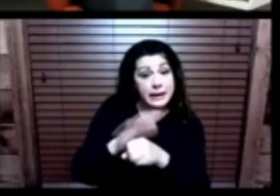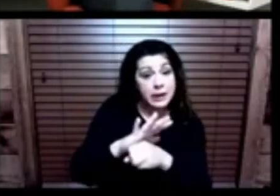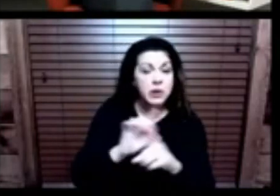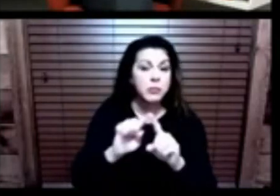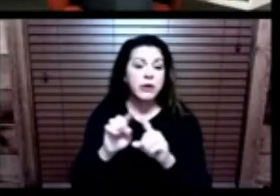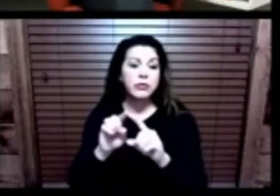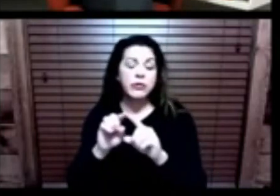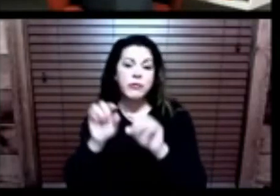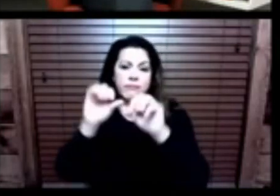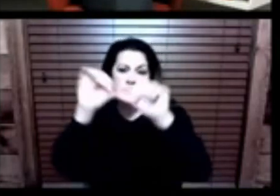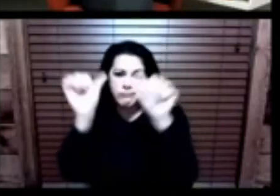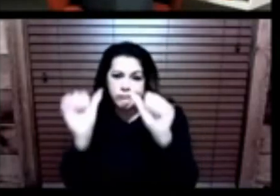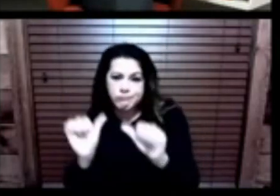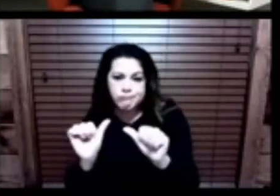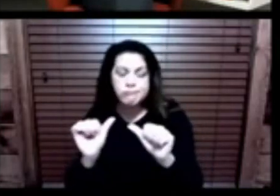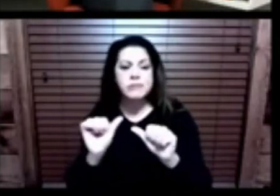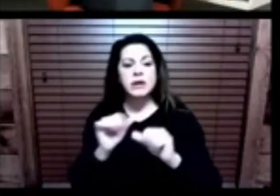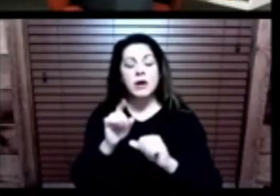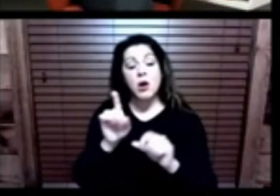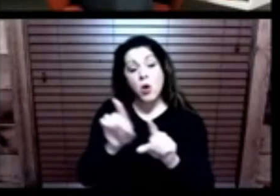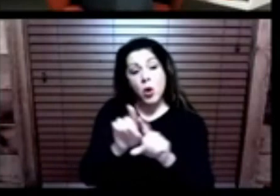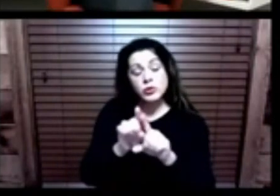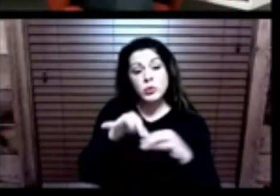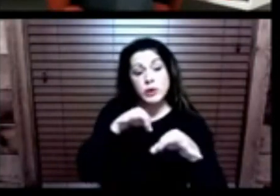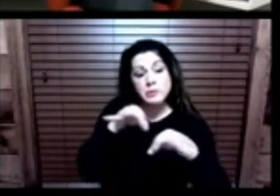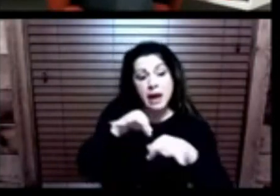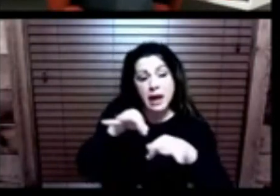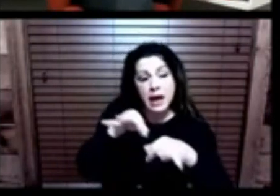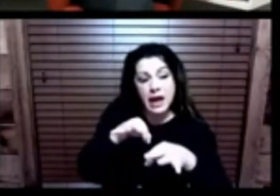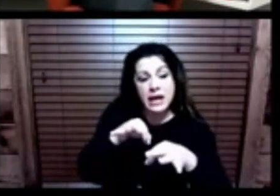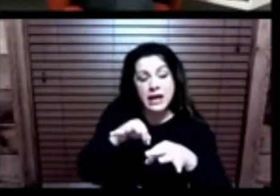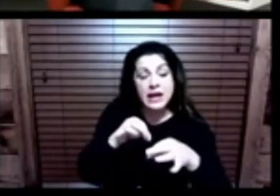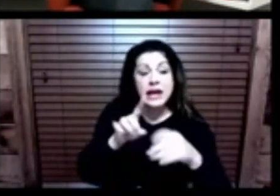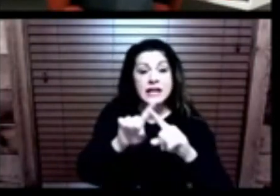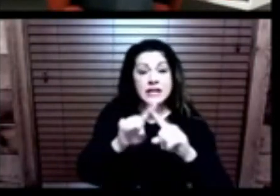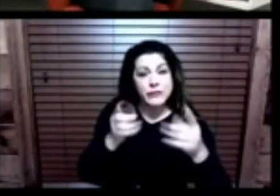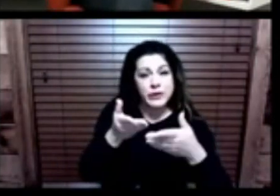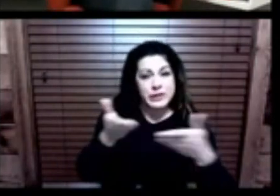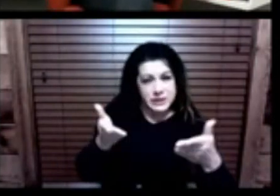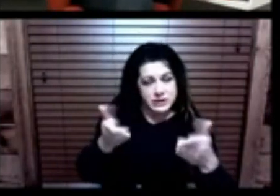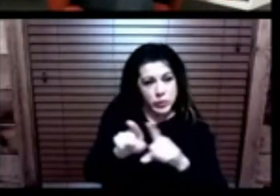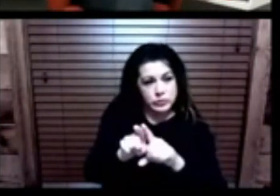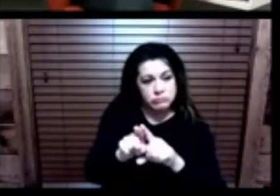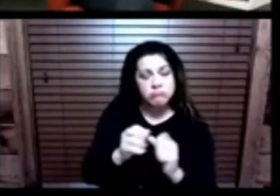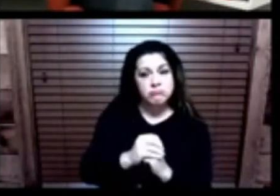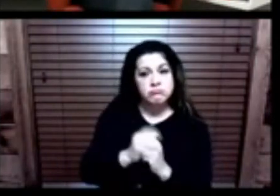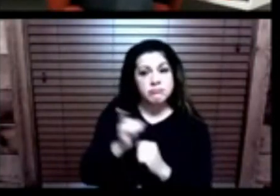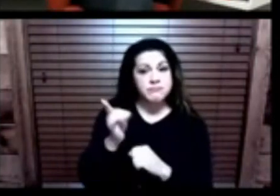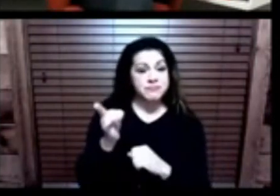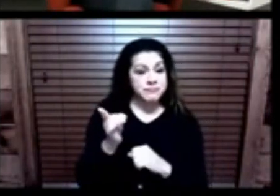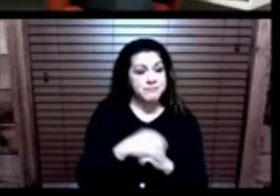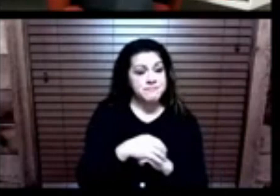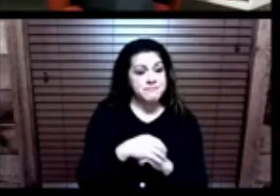then also, you know, BLM we have in here and a couple more coming up. So, yeah.